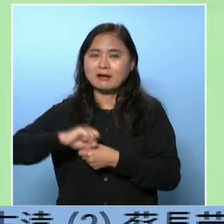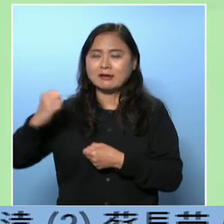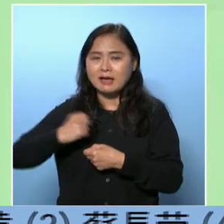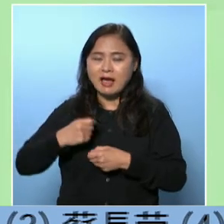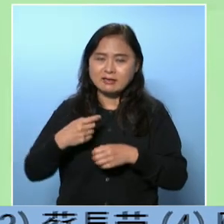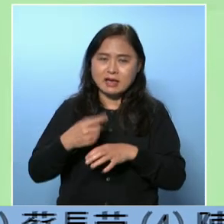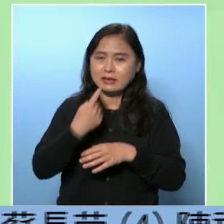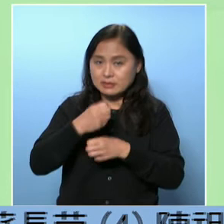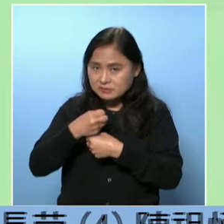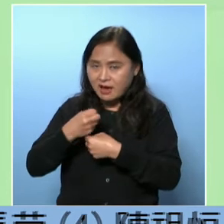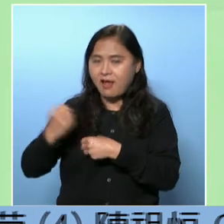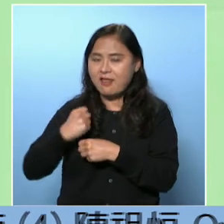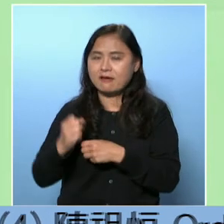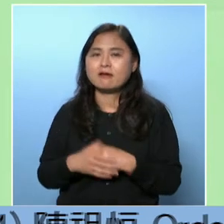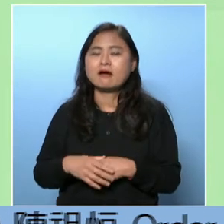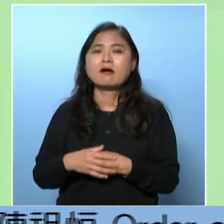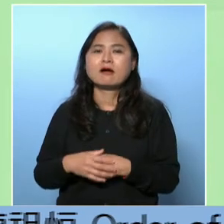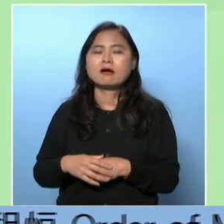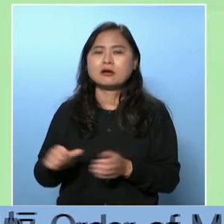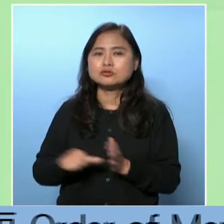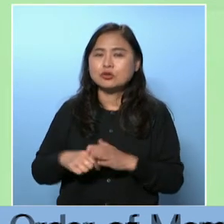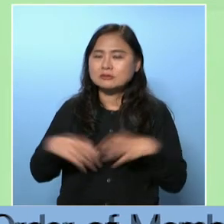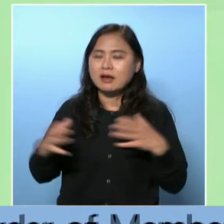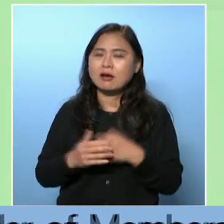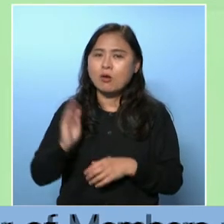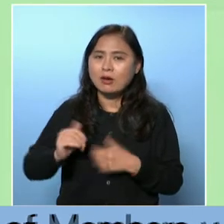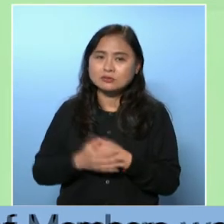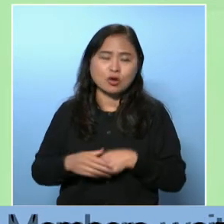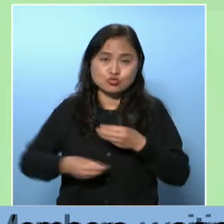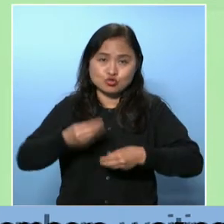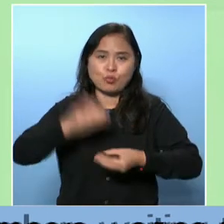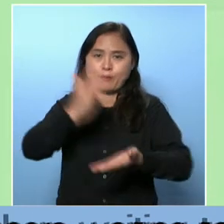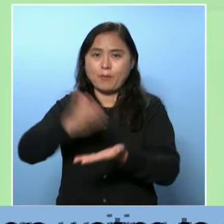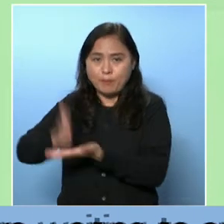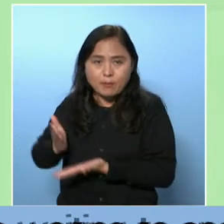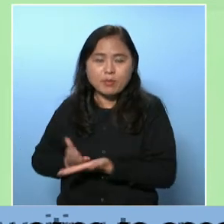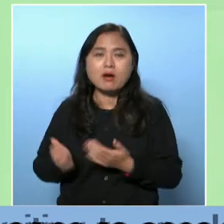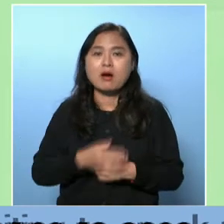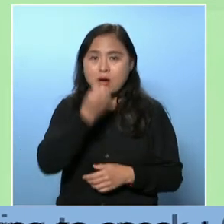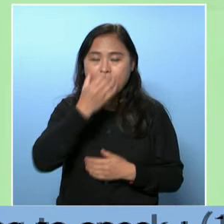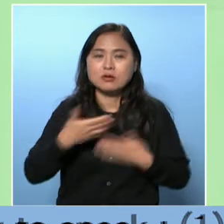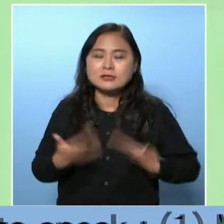We should ask the mainland to help us so that we can have the